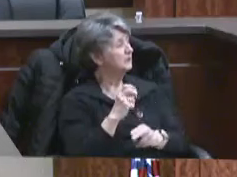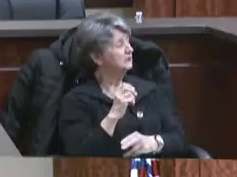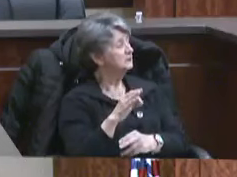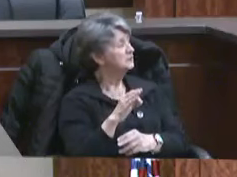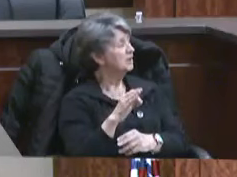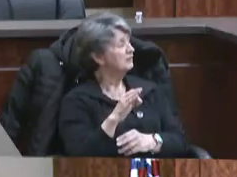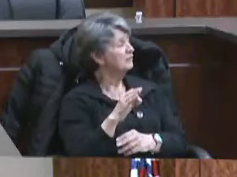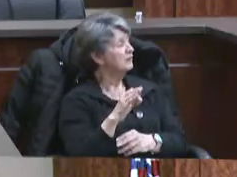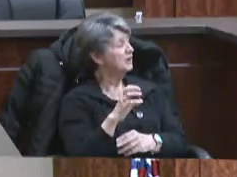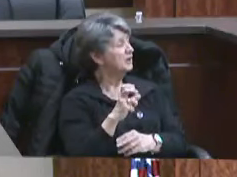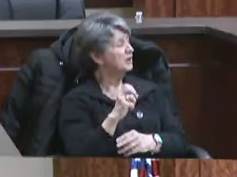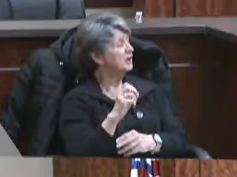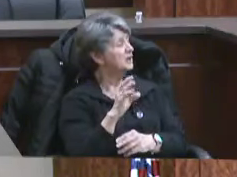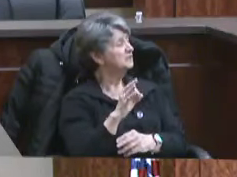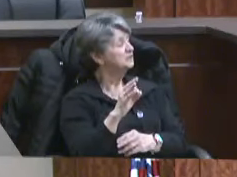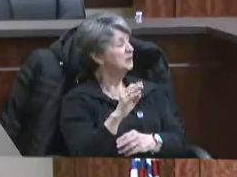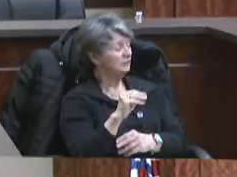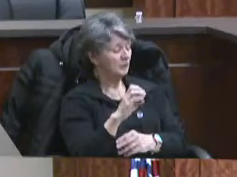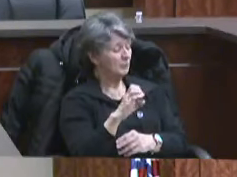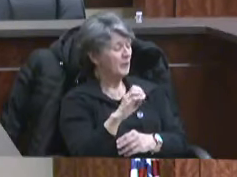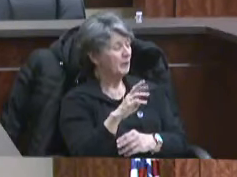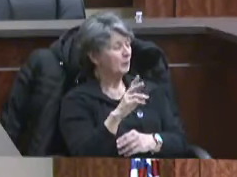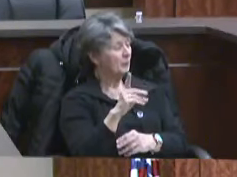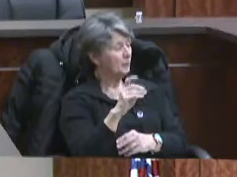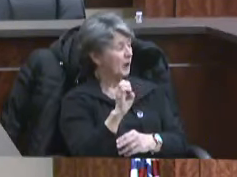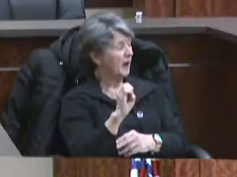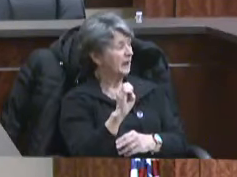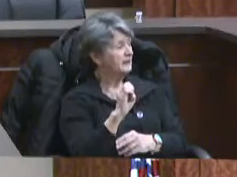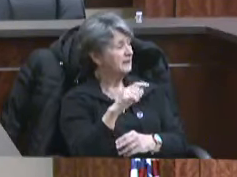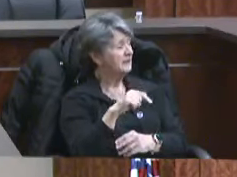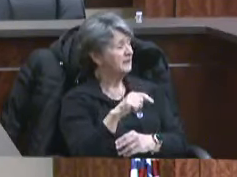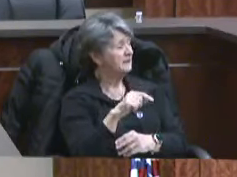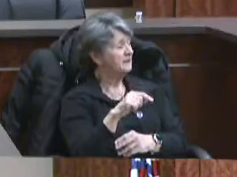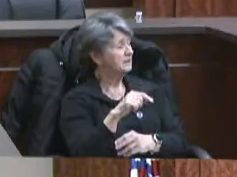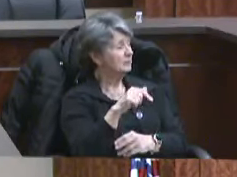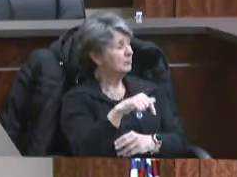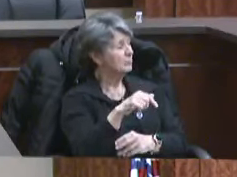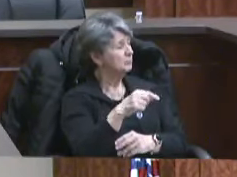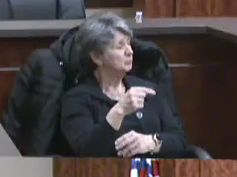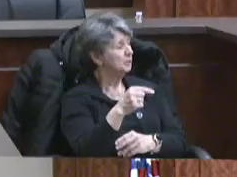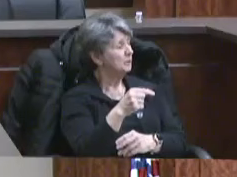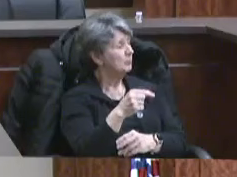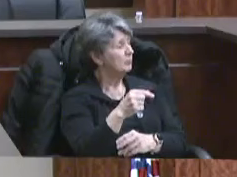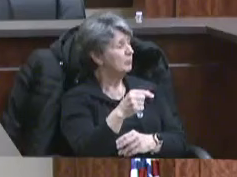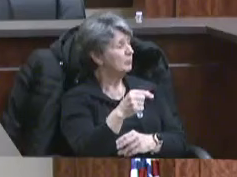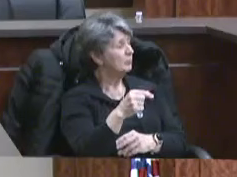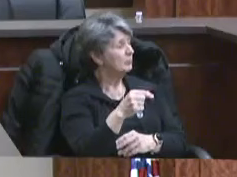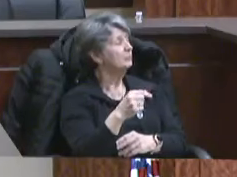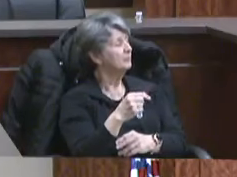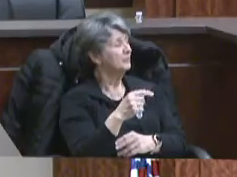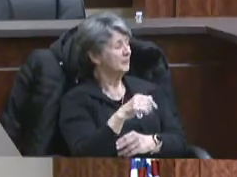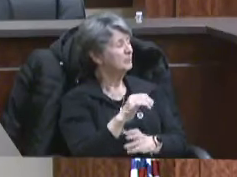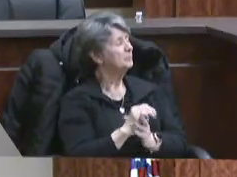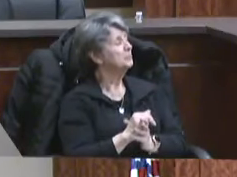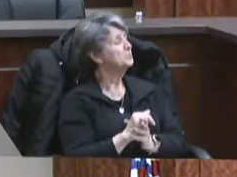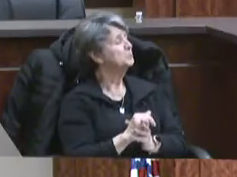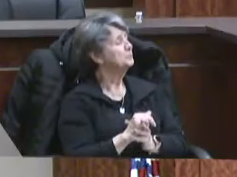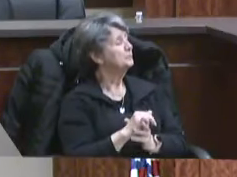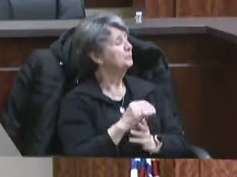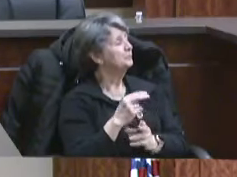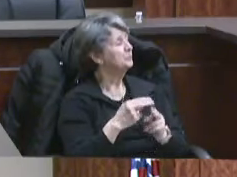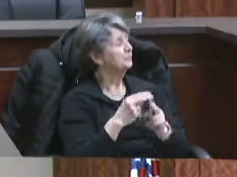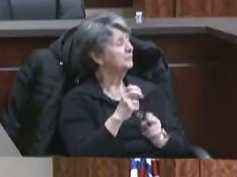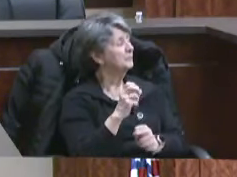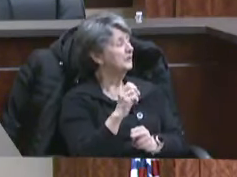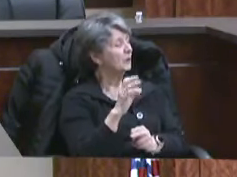She turned the mic off. Hit the little button until it turns green all the way up front. She turned it. There you go. You're good. My name is